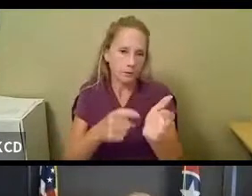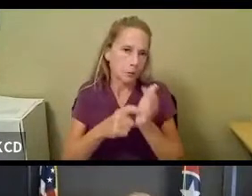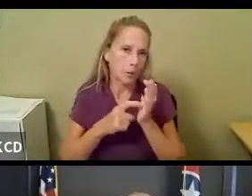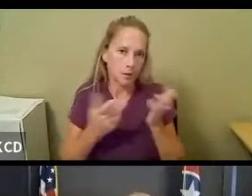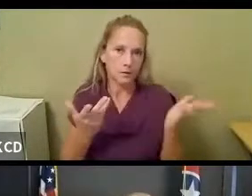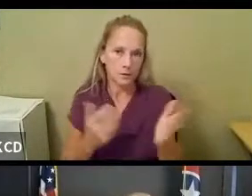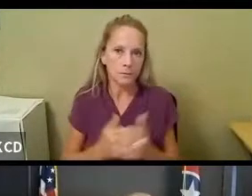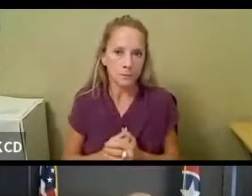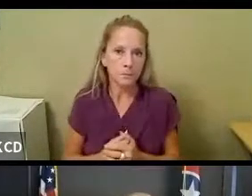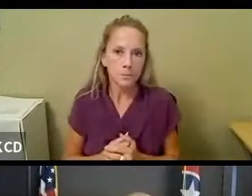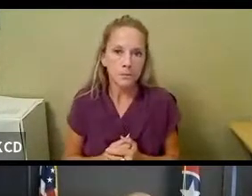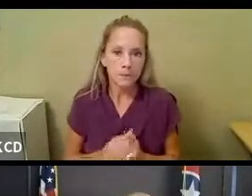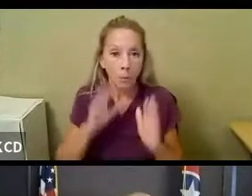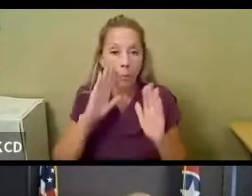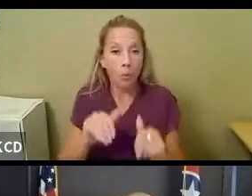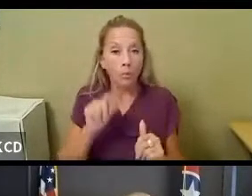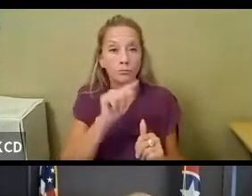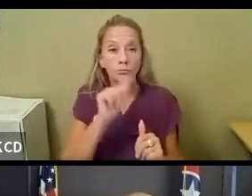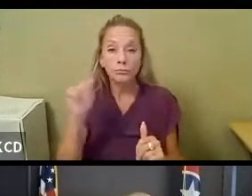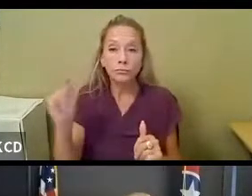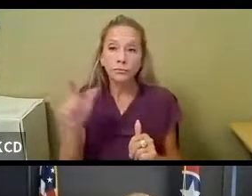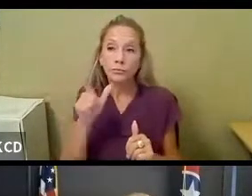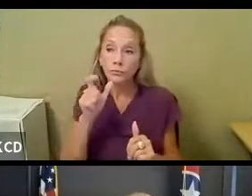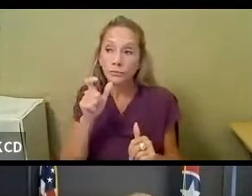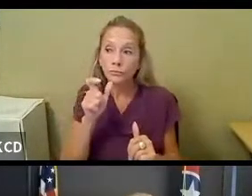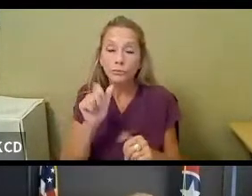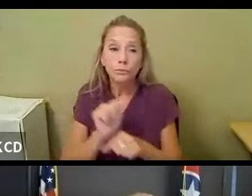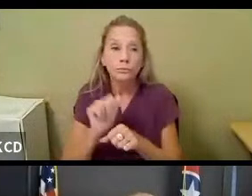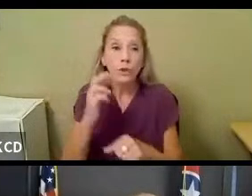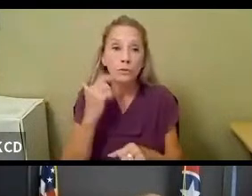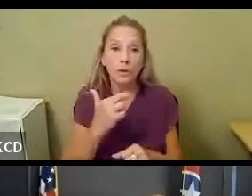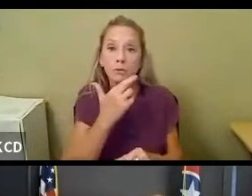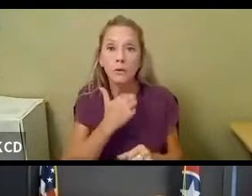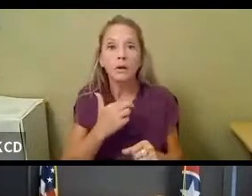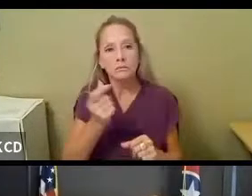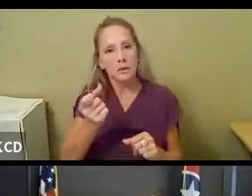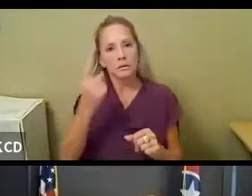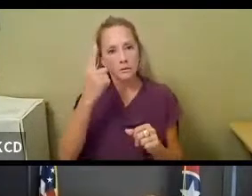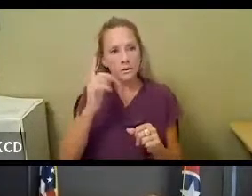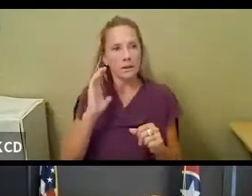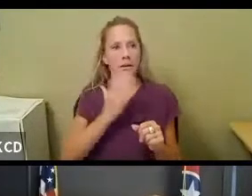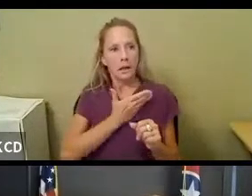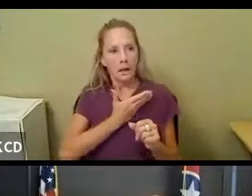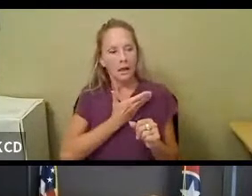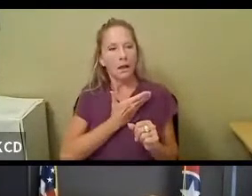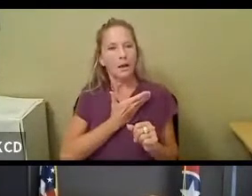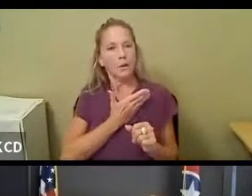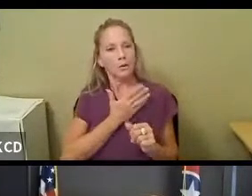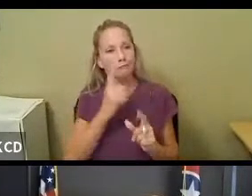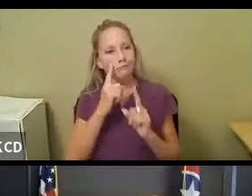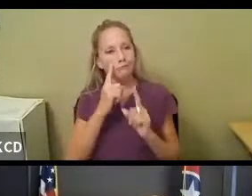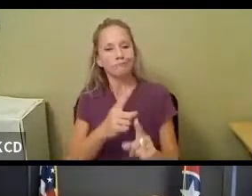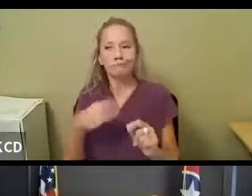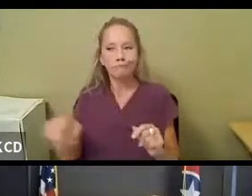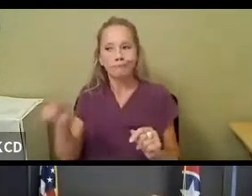the folks in the restaurant industry would understand our plight and the community's plight and be cooperative